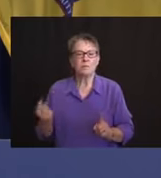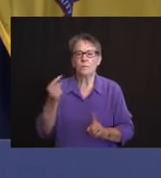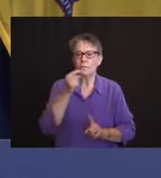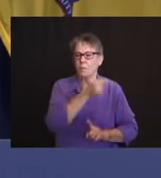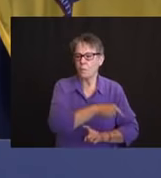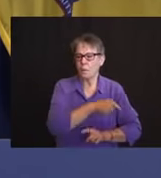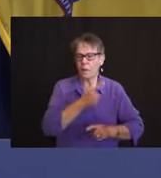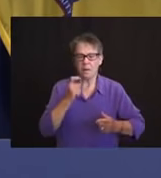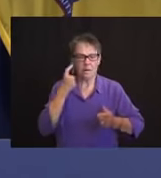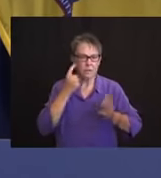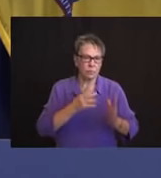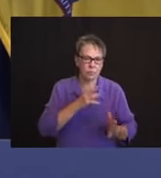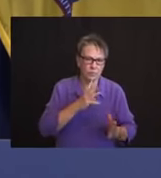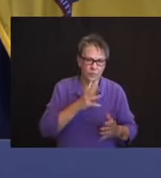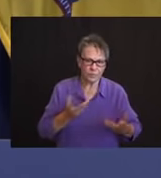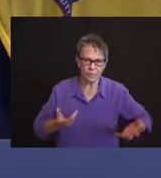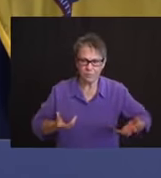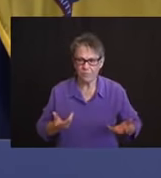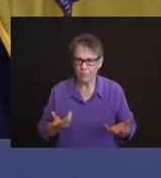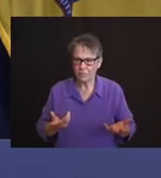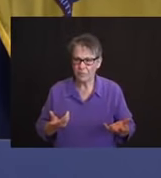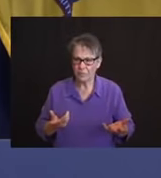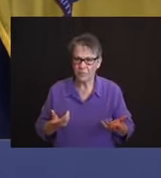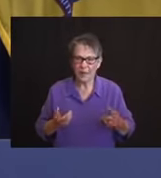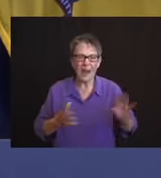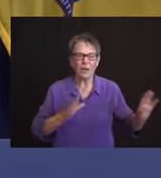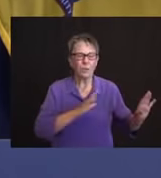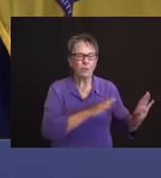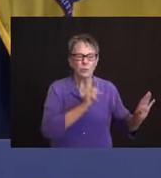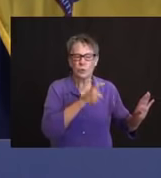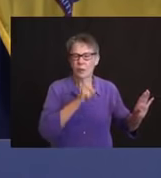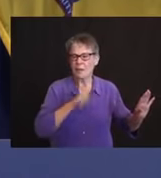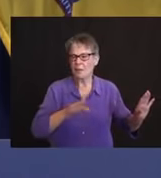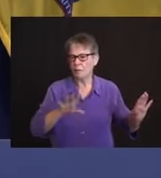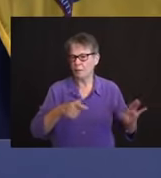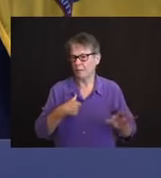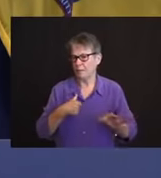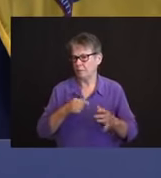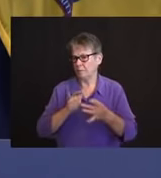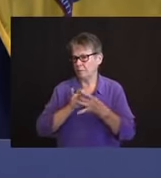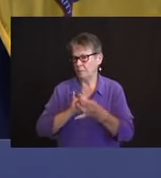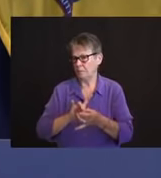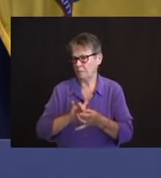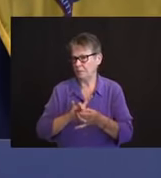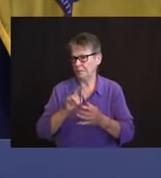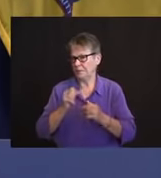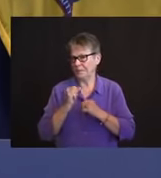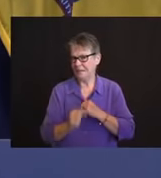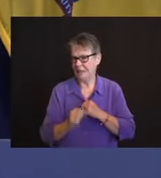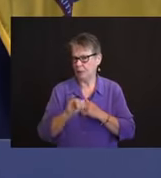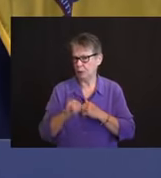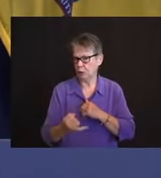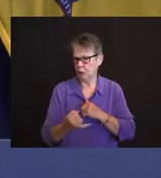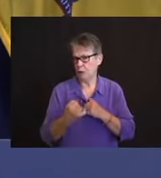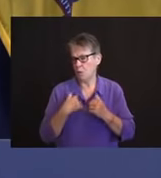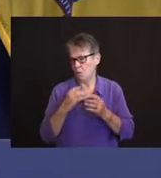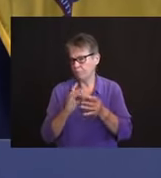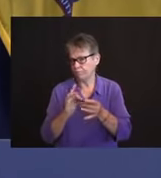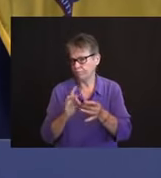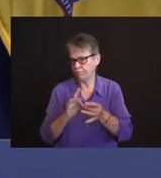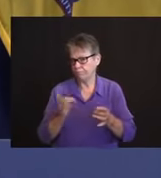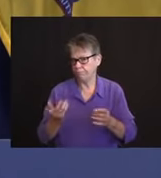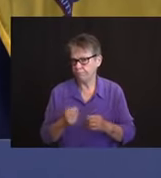about the numbers in the South, and you'll address that, I know. The data that's driving us, most important 3 points of